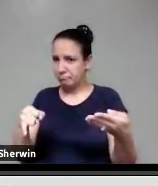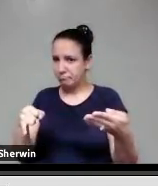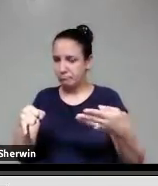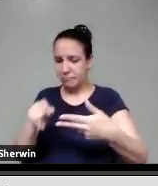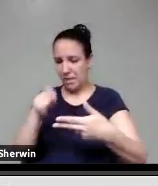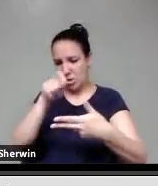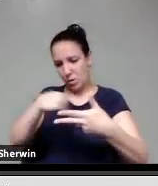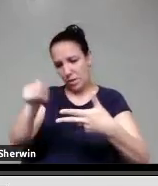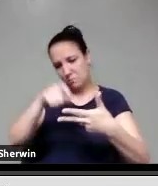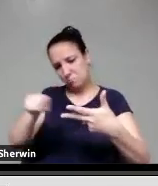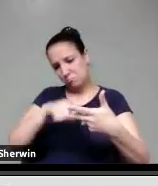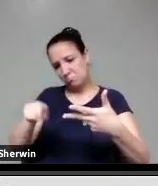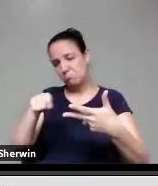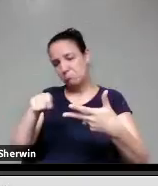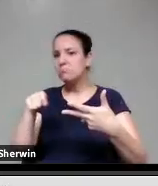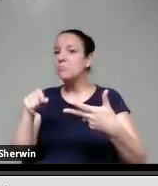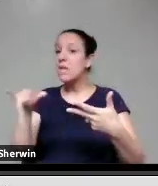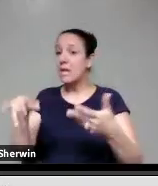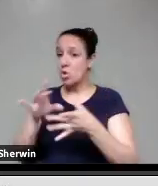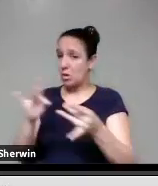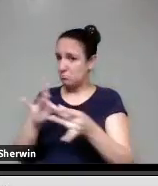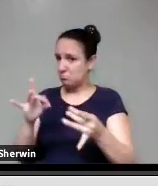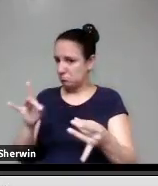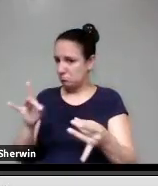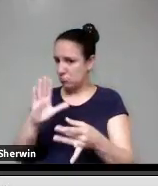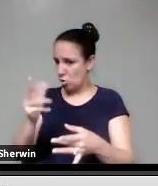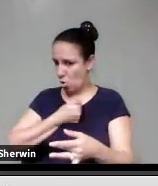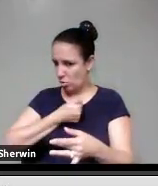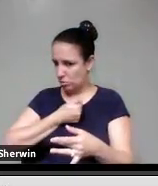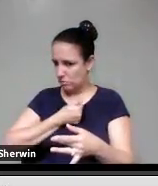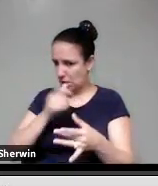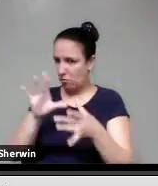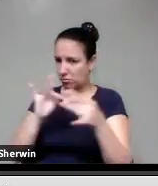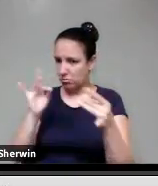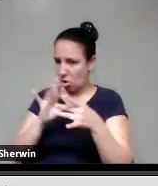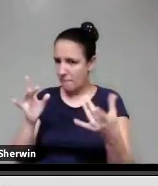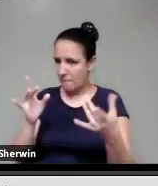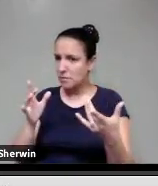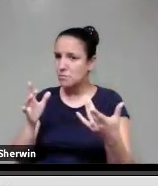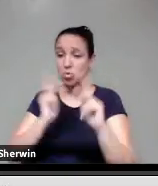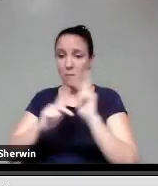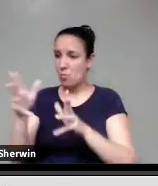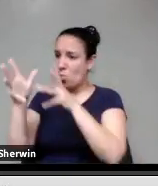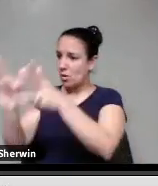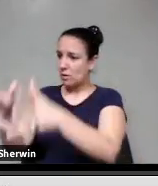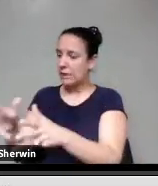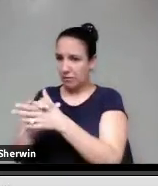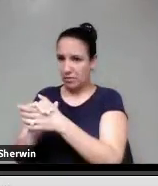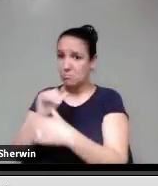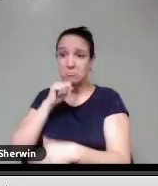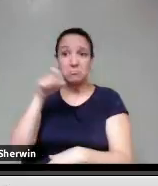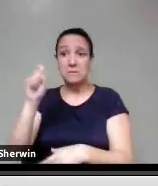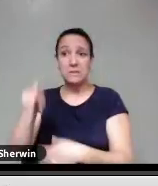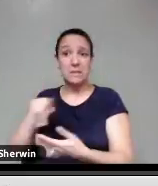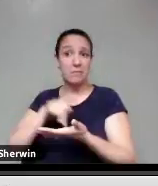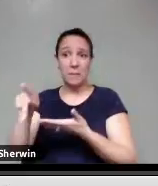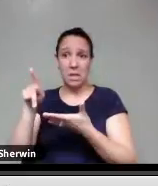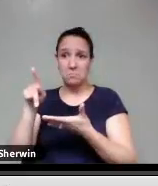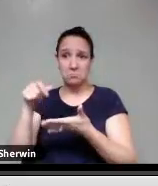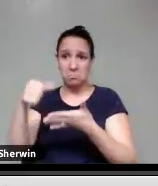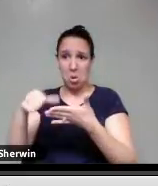check with a space for comments. And what they were doing with those cards was the people would leave them at the library. They didn't have to pay postage or anything.